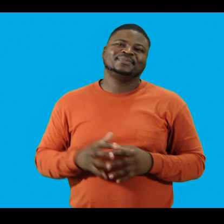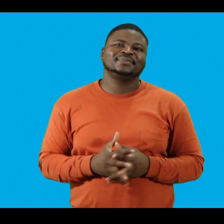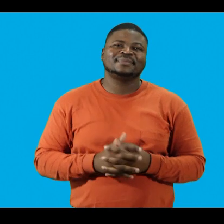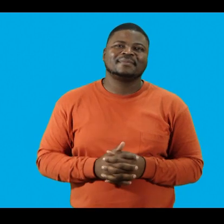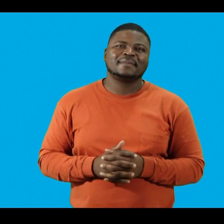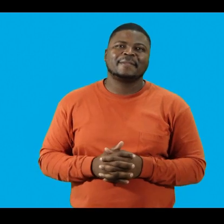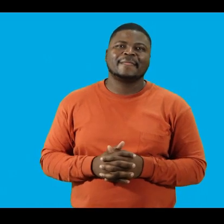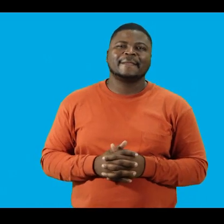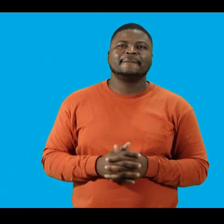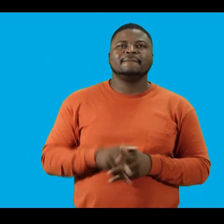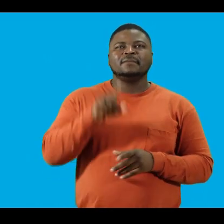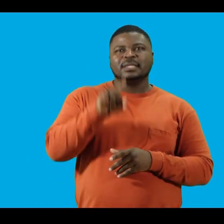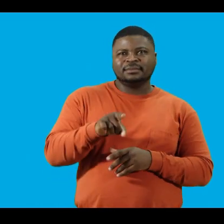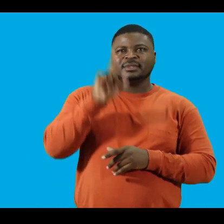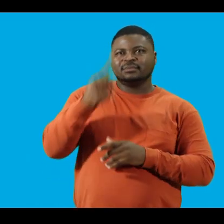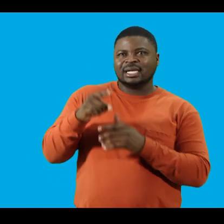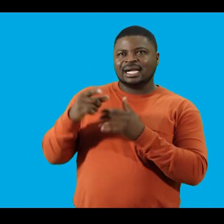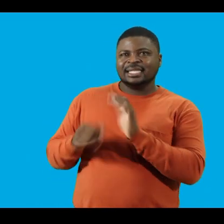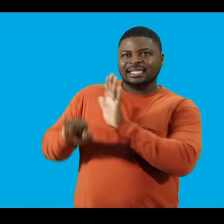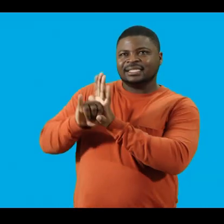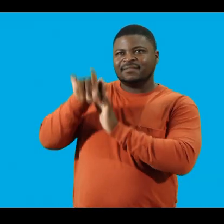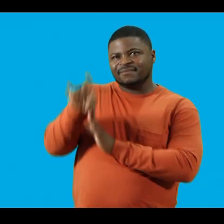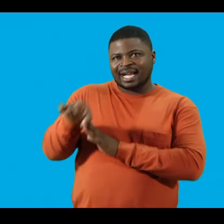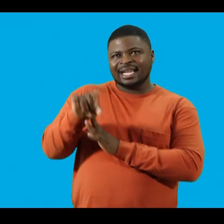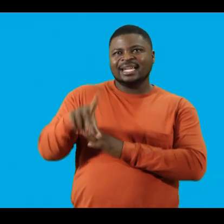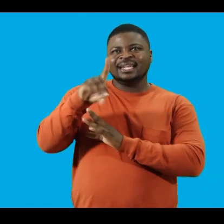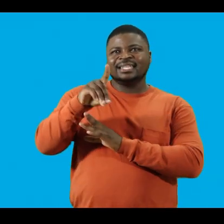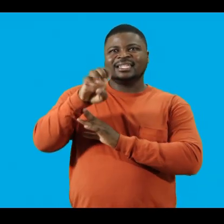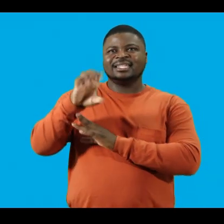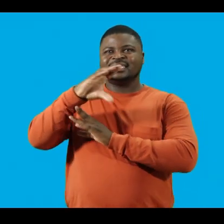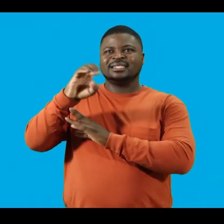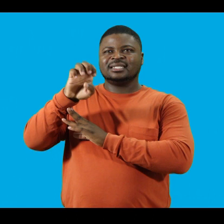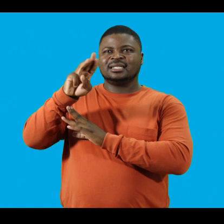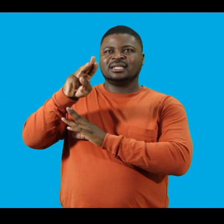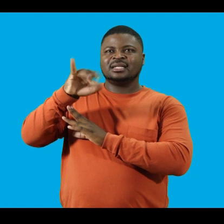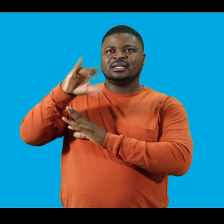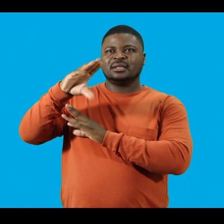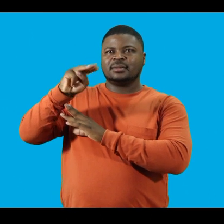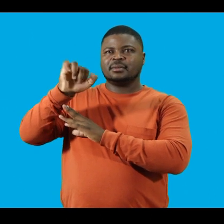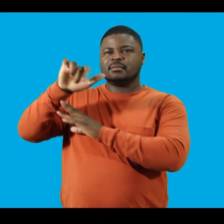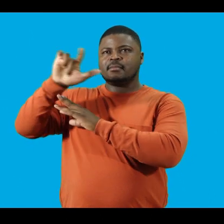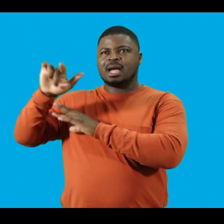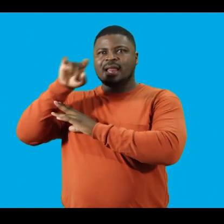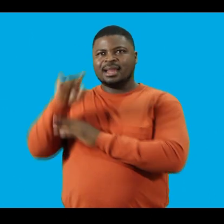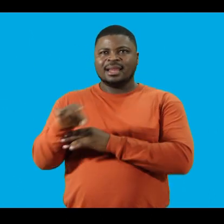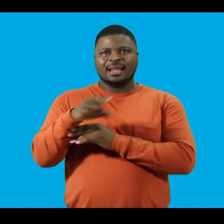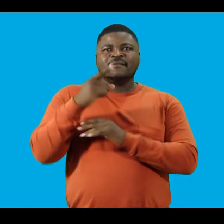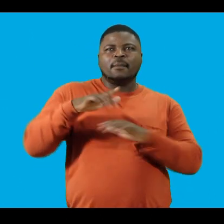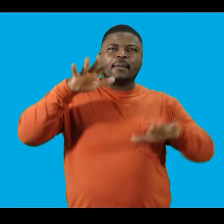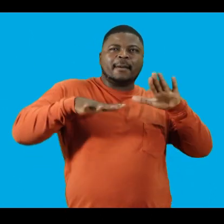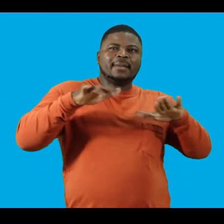Determine as a decimal the probability of randomly choosing an item in the parent's budget which